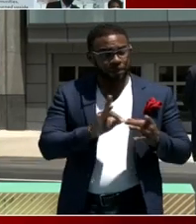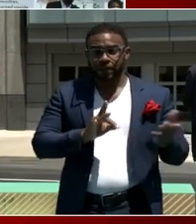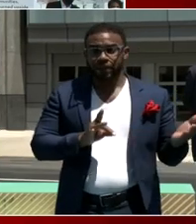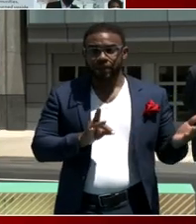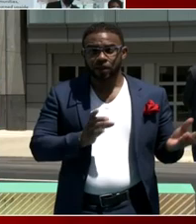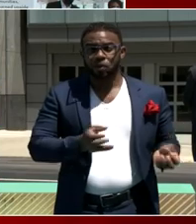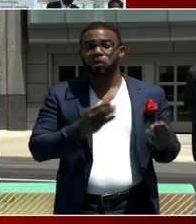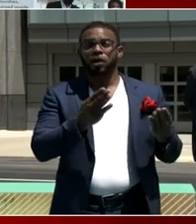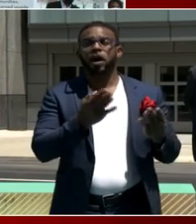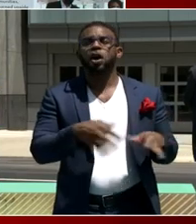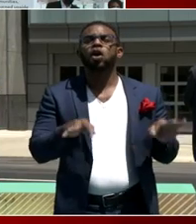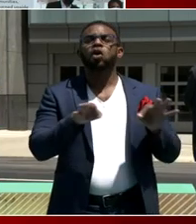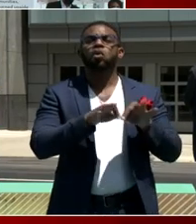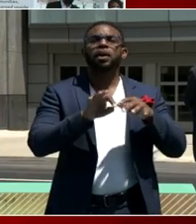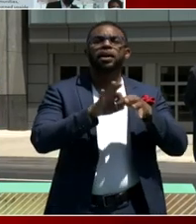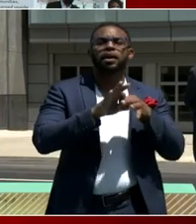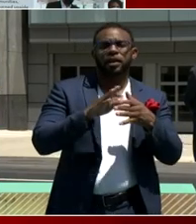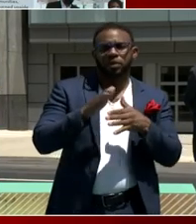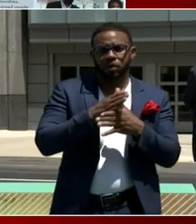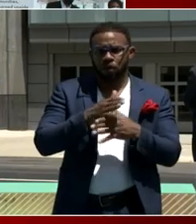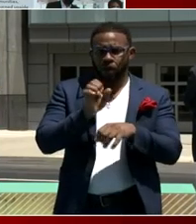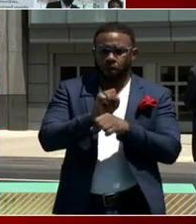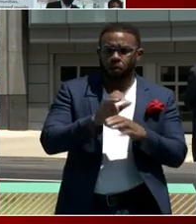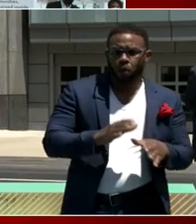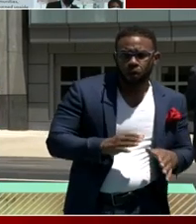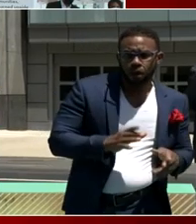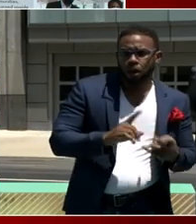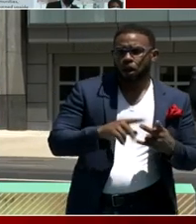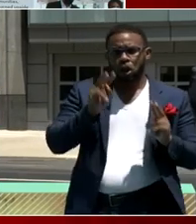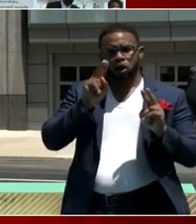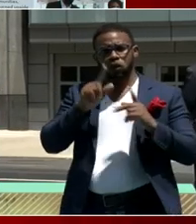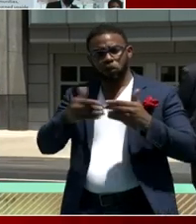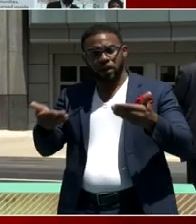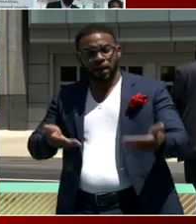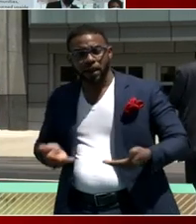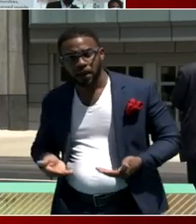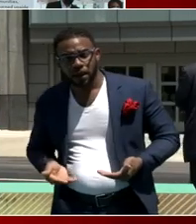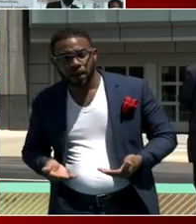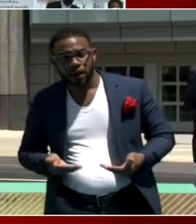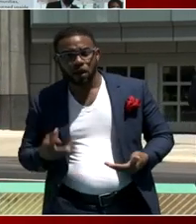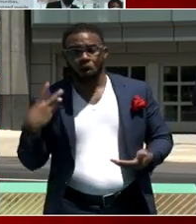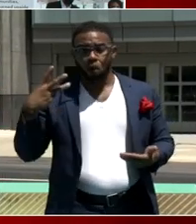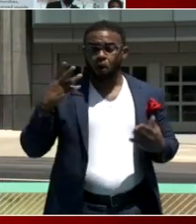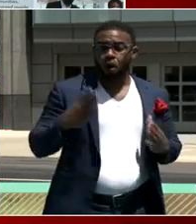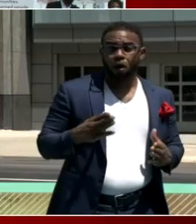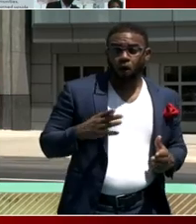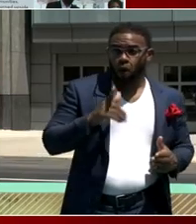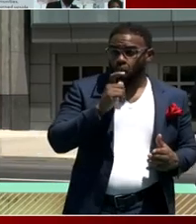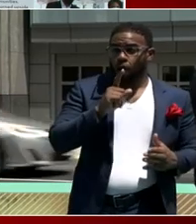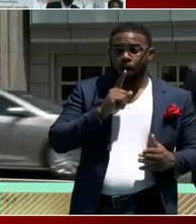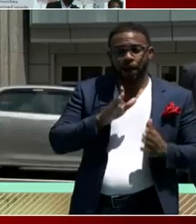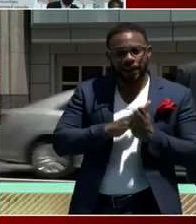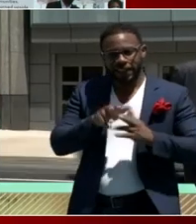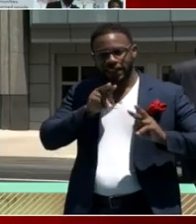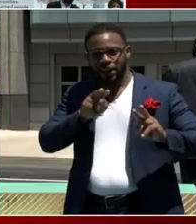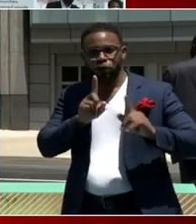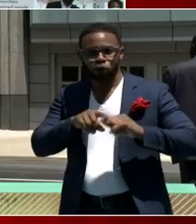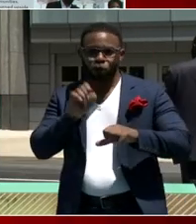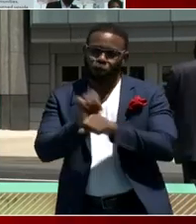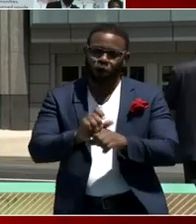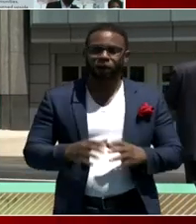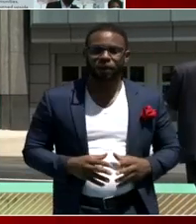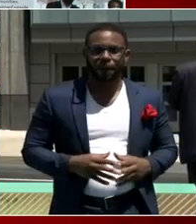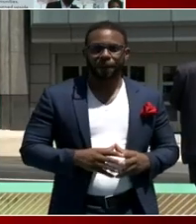mentioned provided critical connection between employers looking to hire and Washingtonians who are eager to